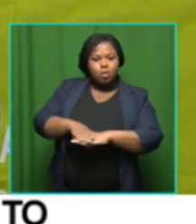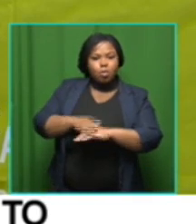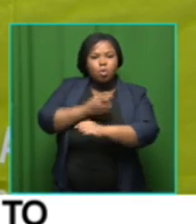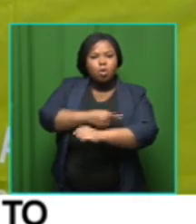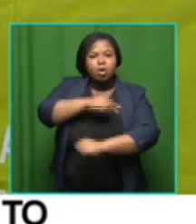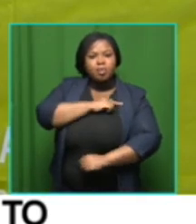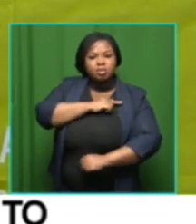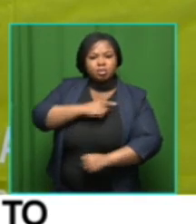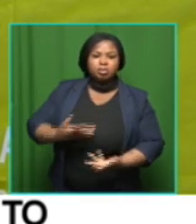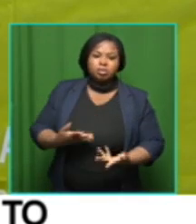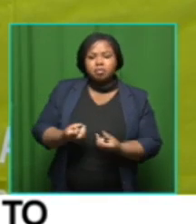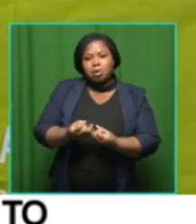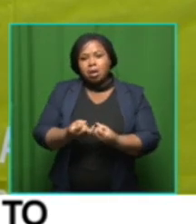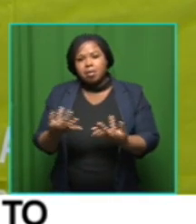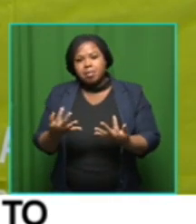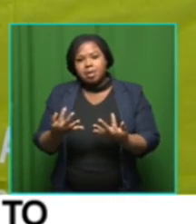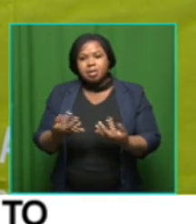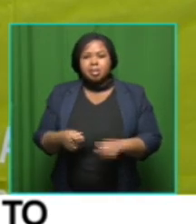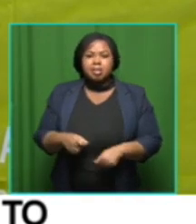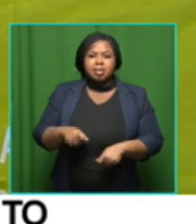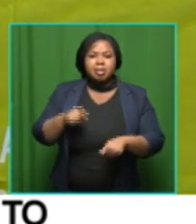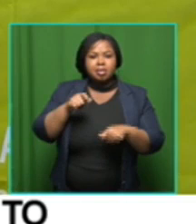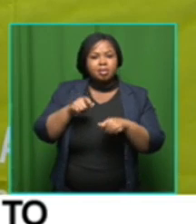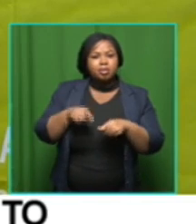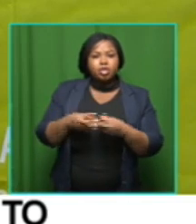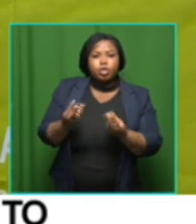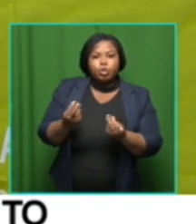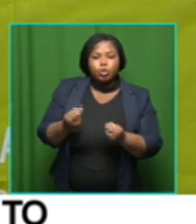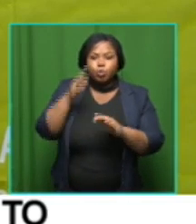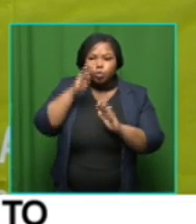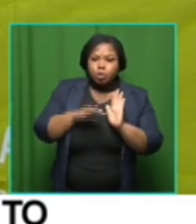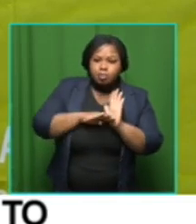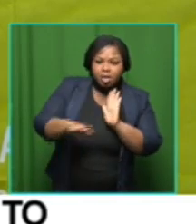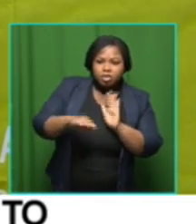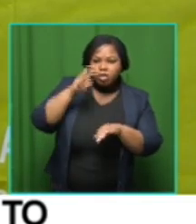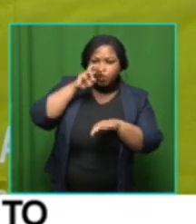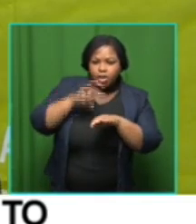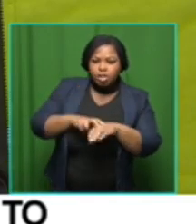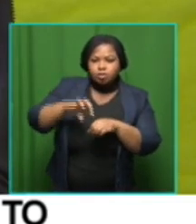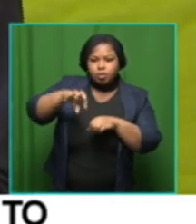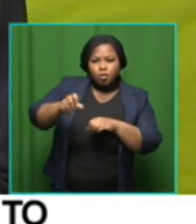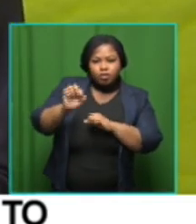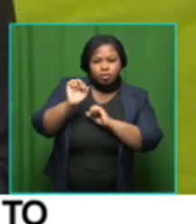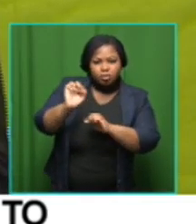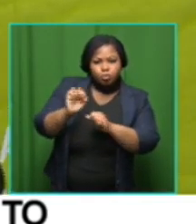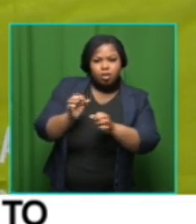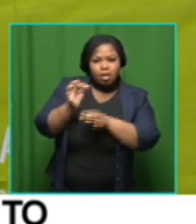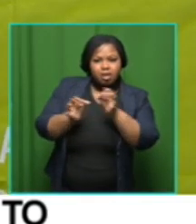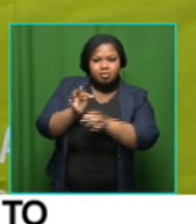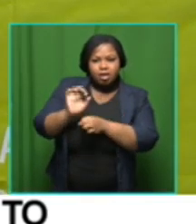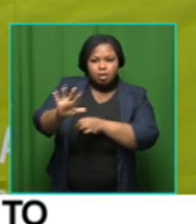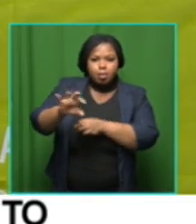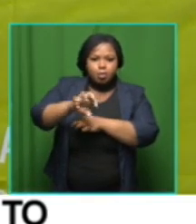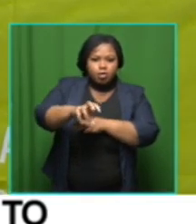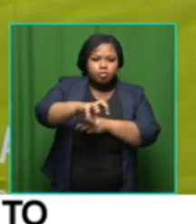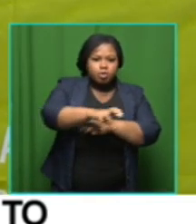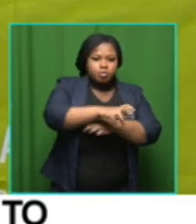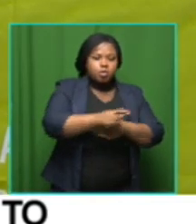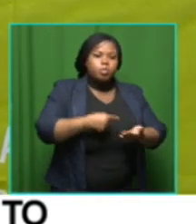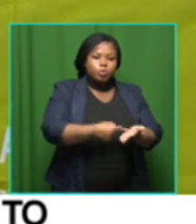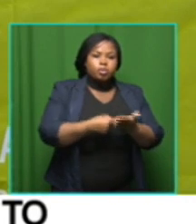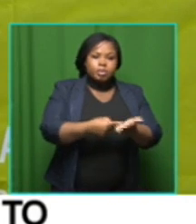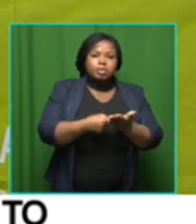capacity for so many thousands additional new beds so that we give them guidance on that. Those are some of the issues we'll be